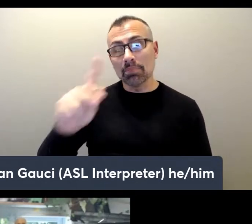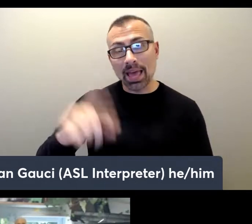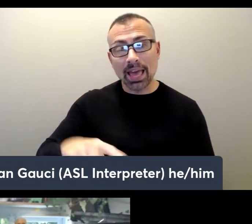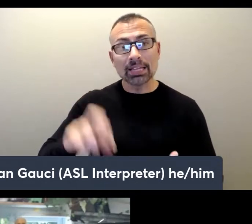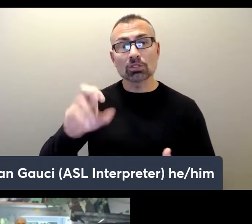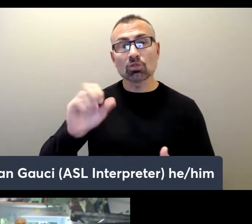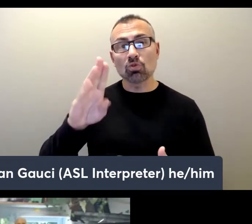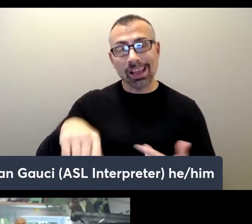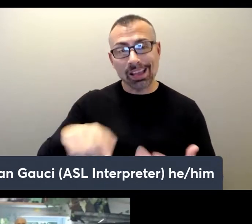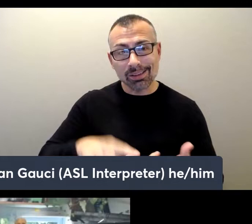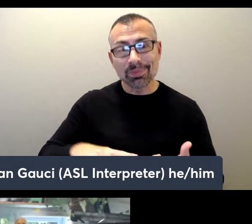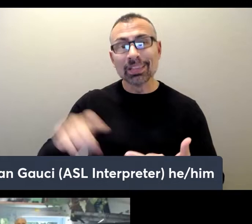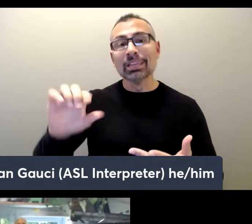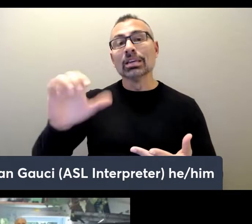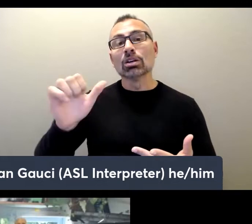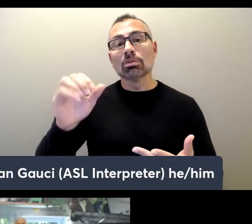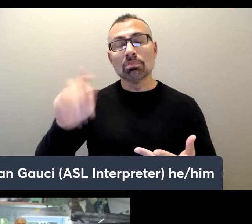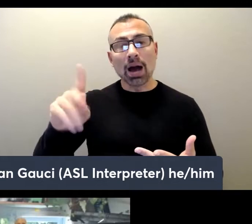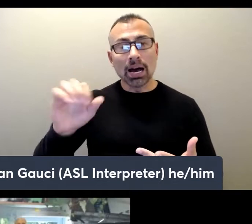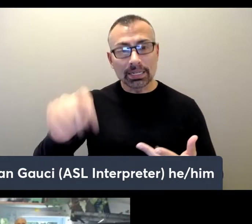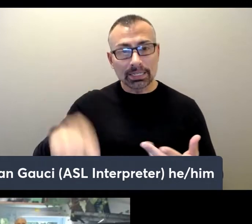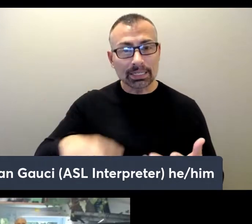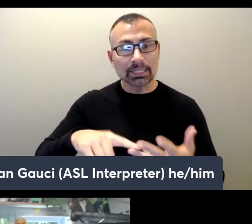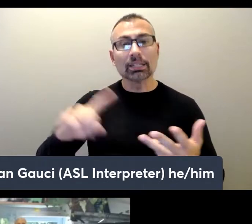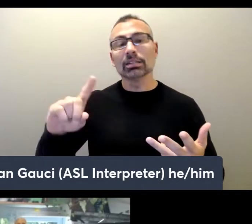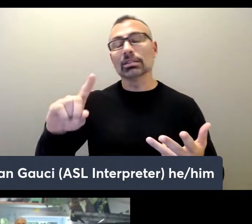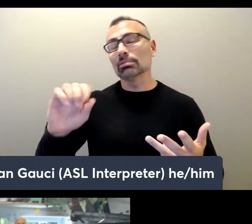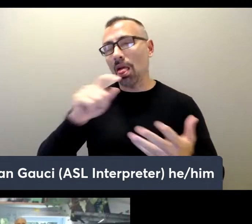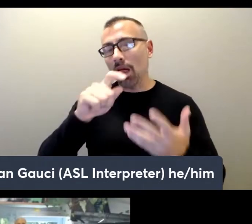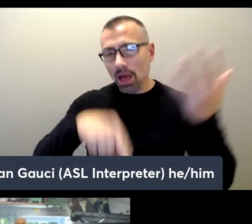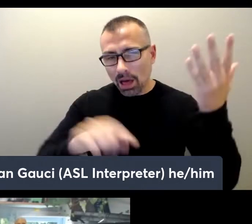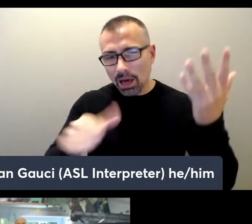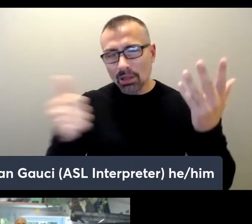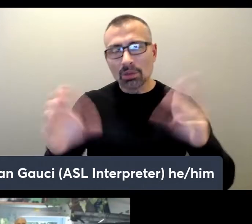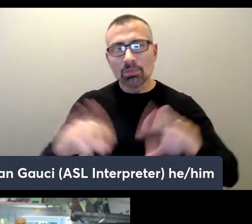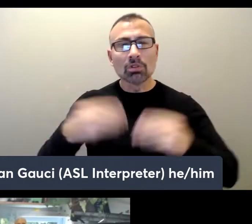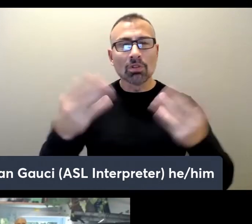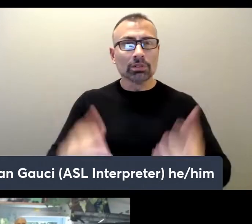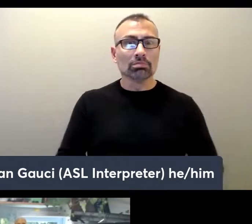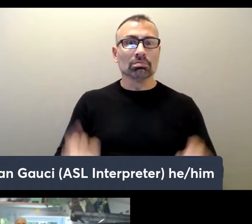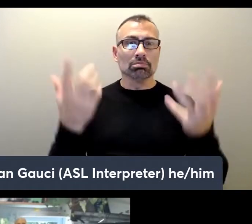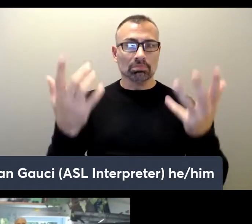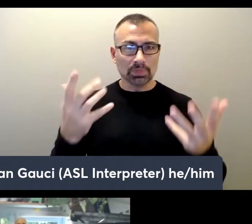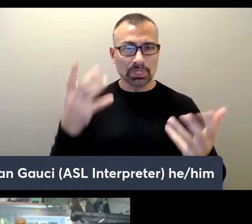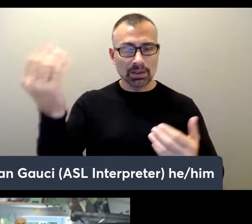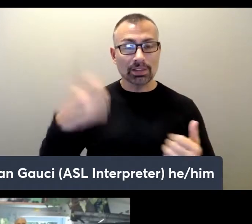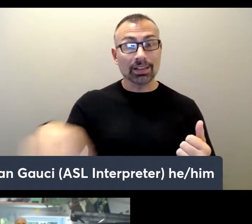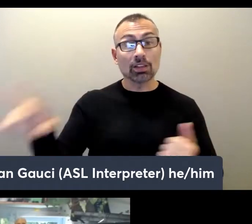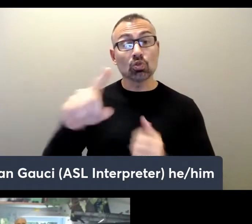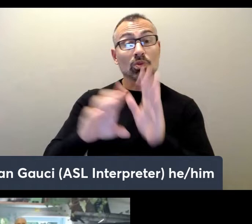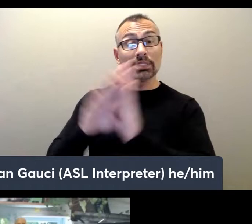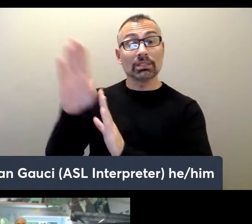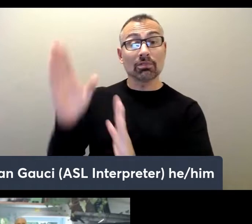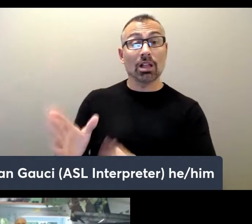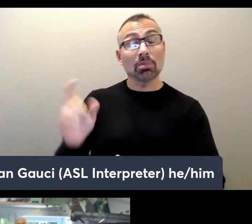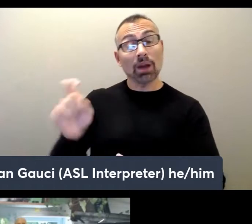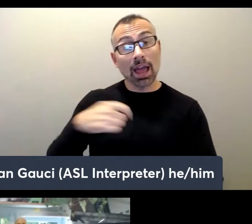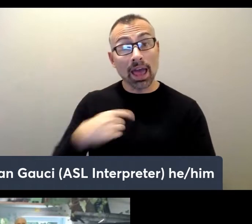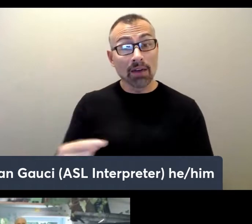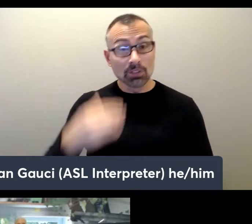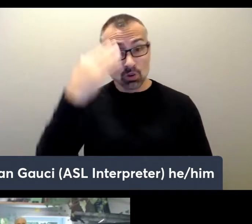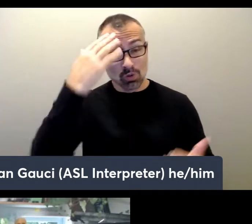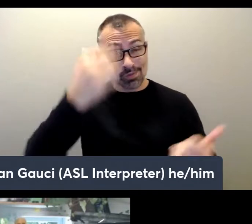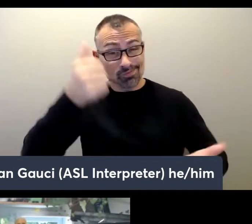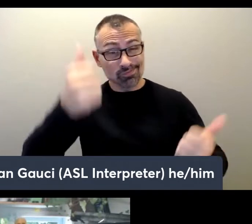Coinbase wallet, Trust wallet, Token Pocket. So many different wallet providers out there that you as a developer need to kind of understand which one you're